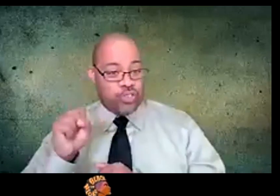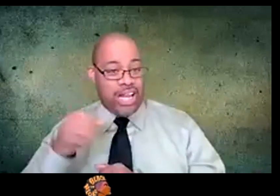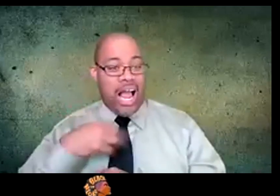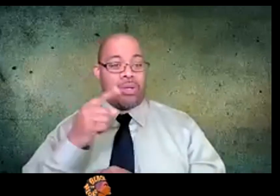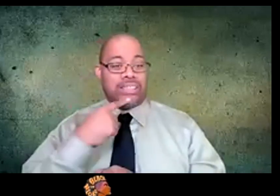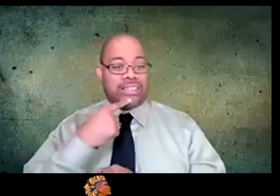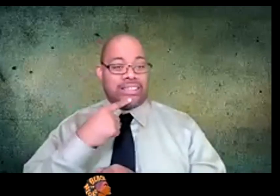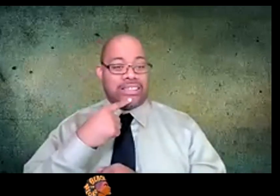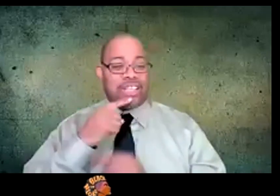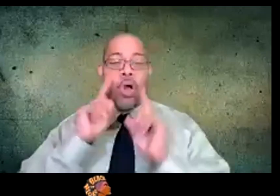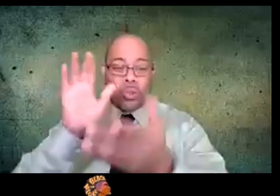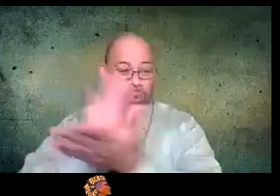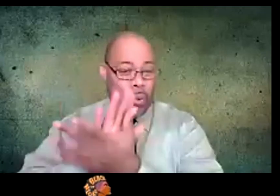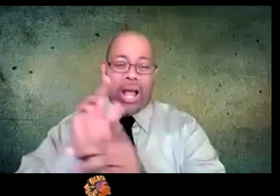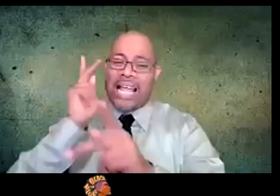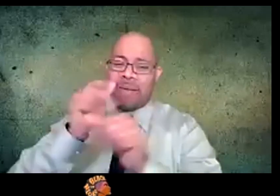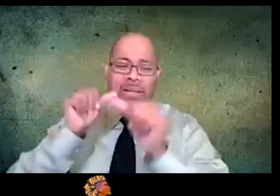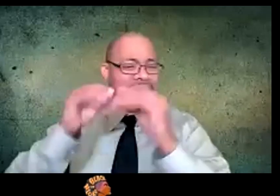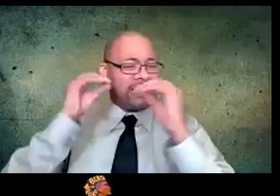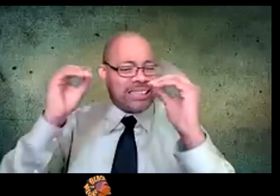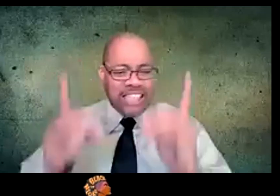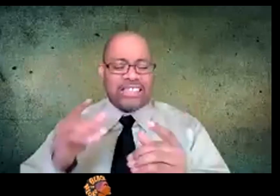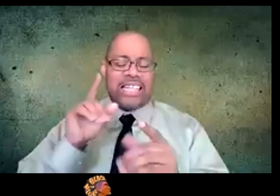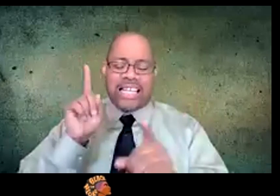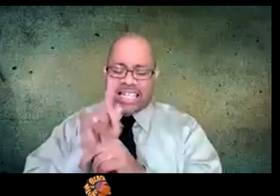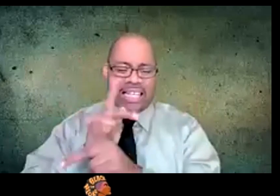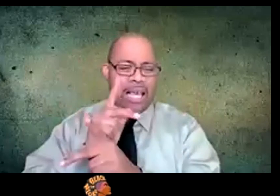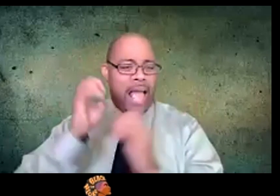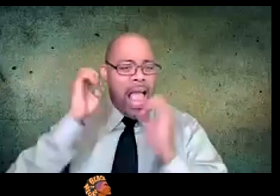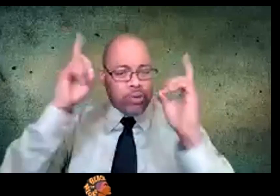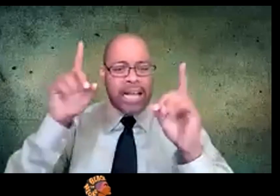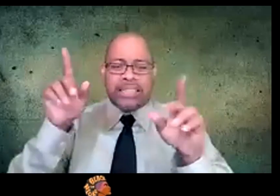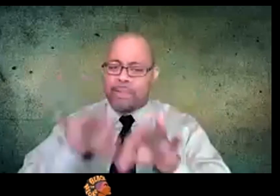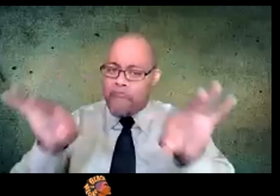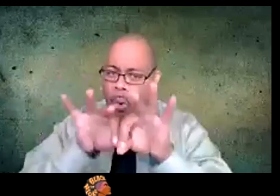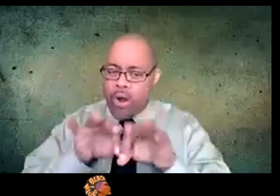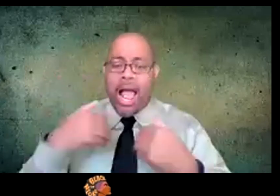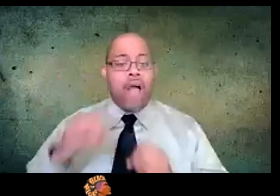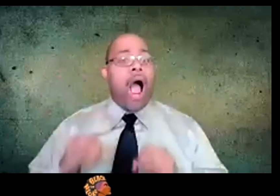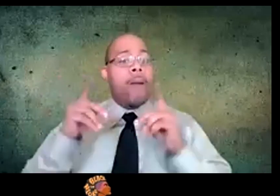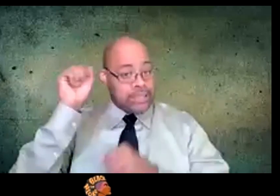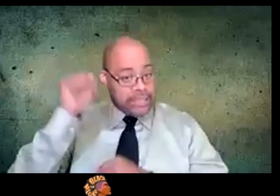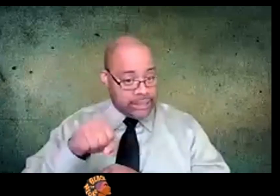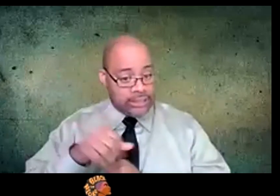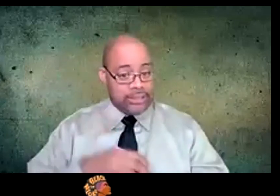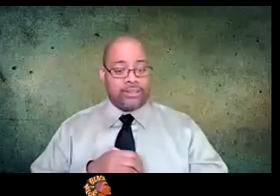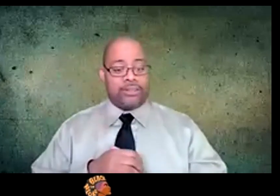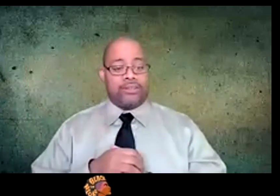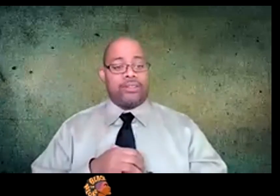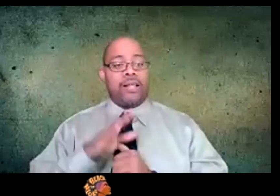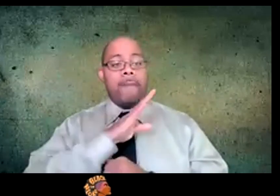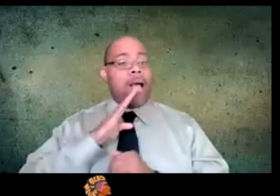go to school. Education is the key, right? There are opportunities at a bachelor